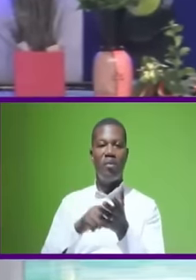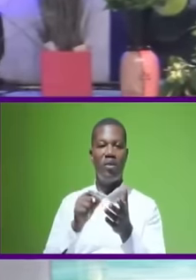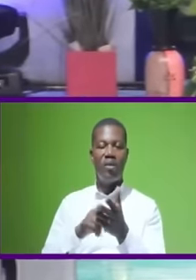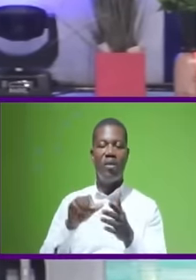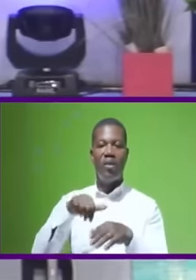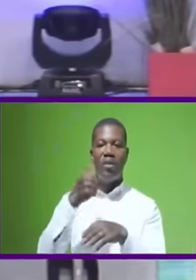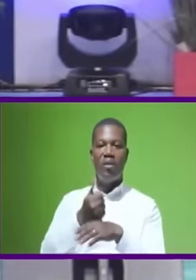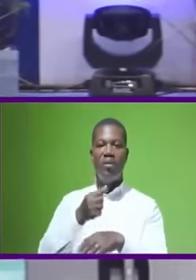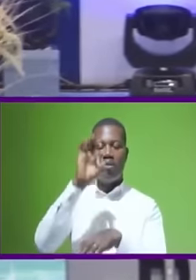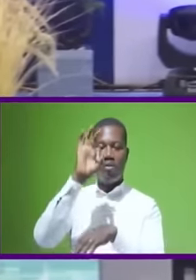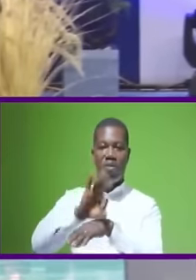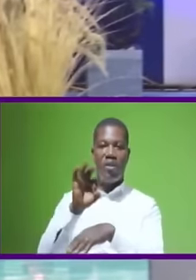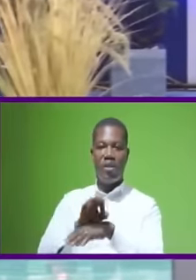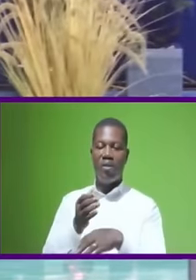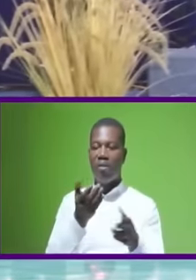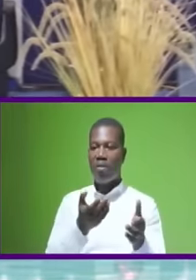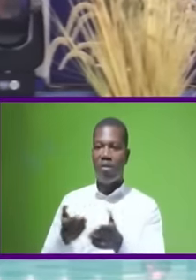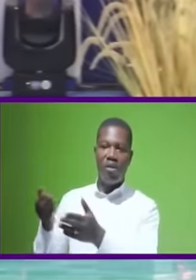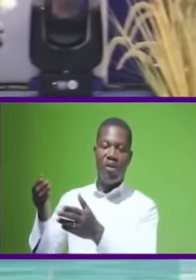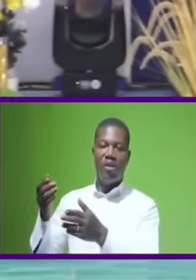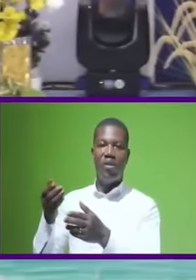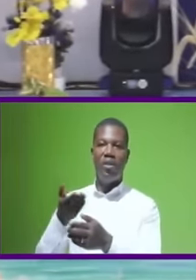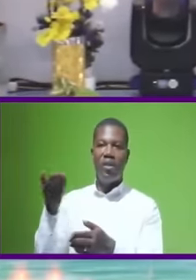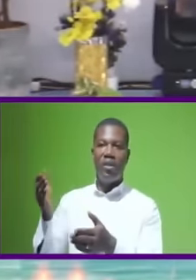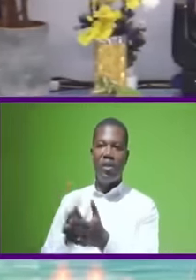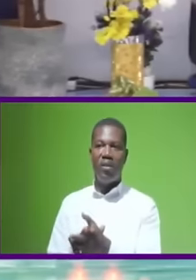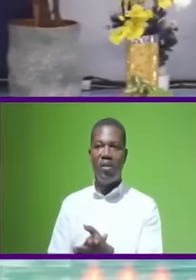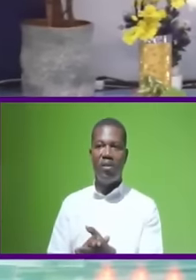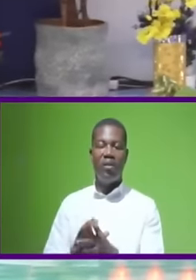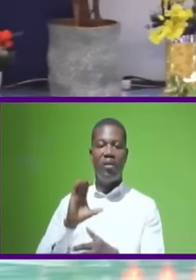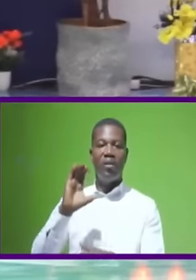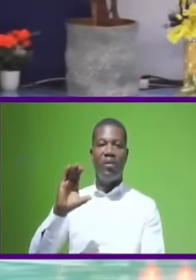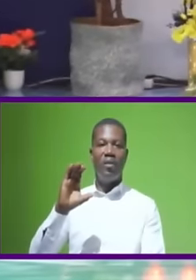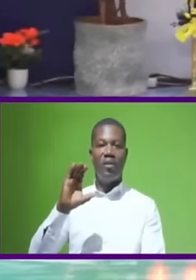minko fen niama wa China, seminim China kwa onuoko.